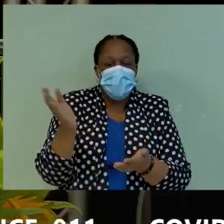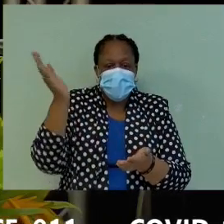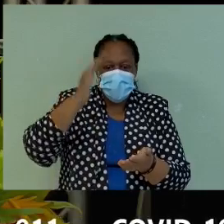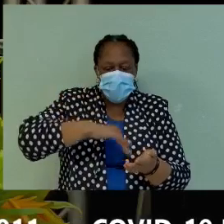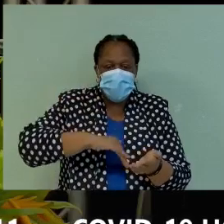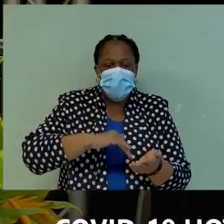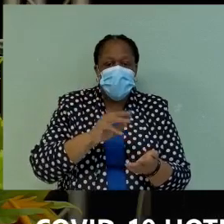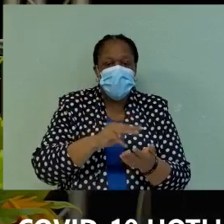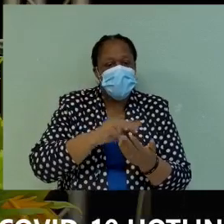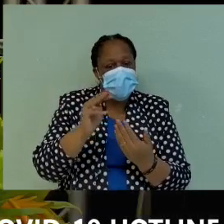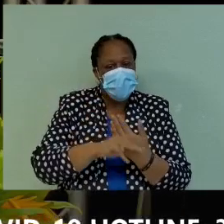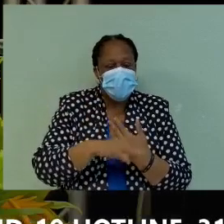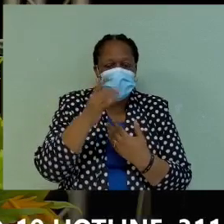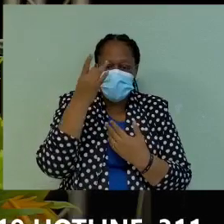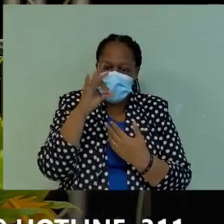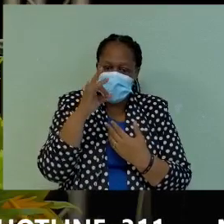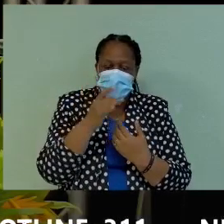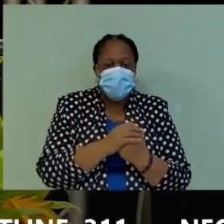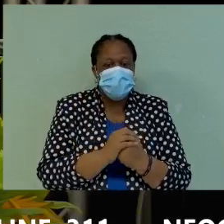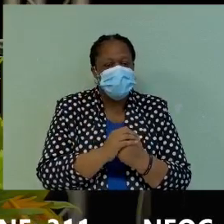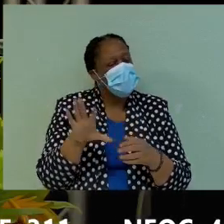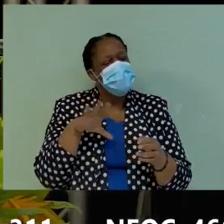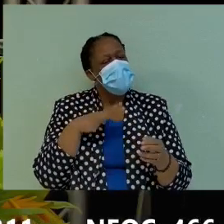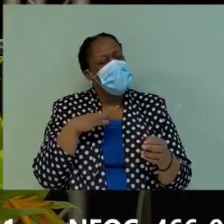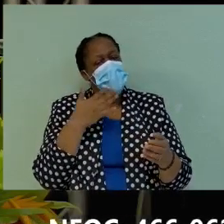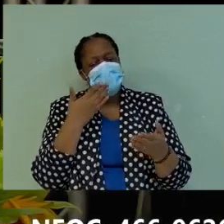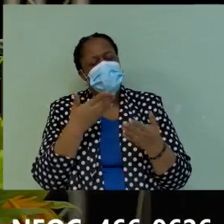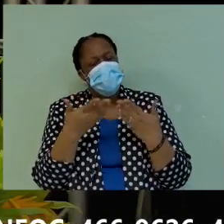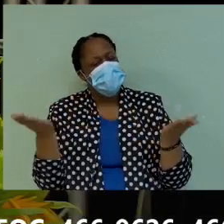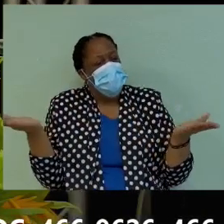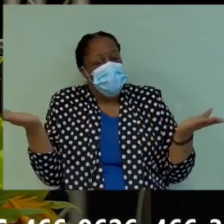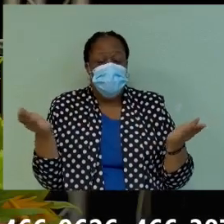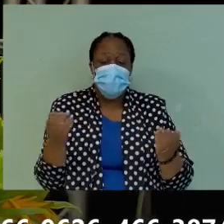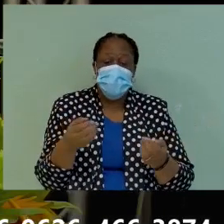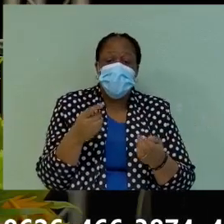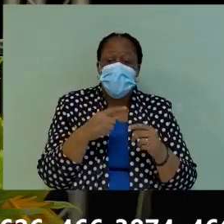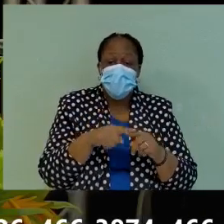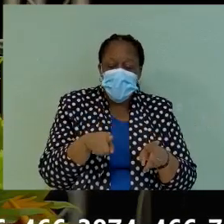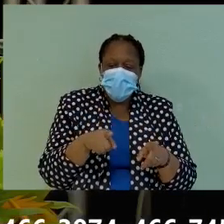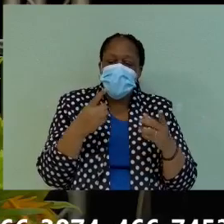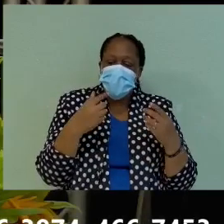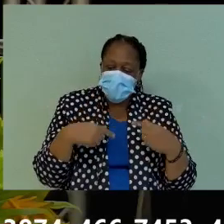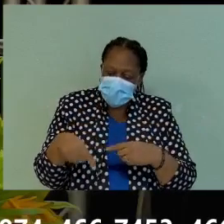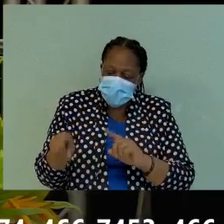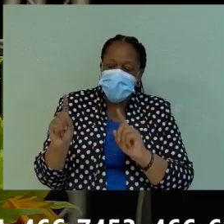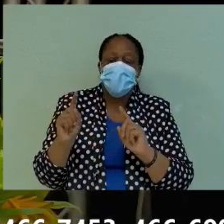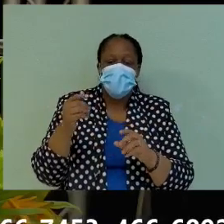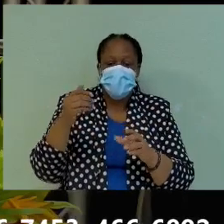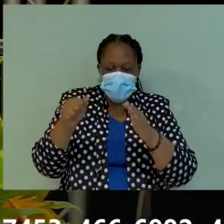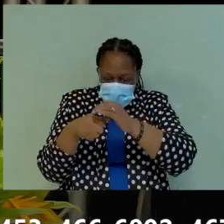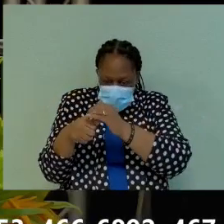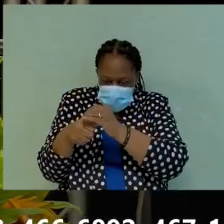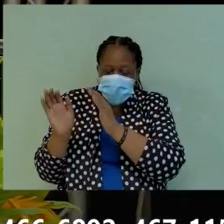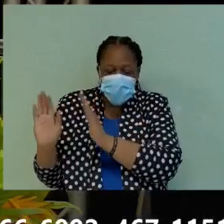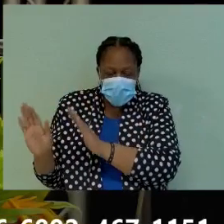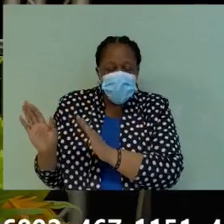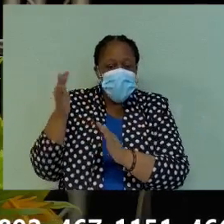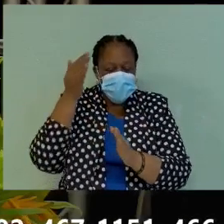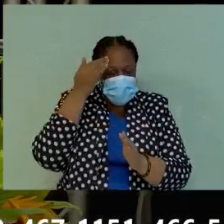was perfectly fine without any symptoms, but self-isolated because of my knowledge of the disease and my history of